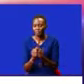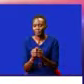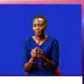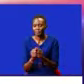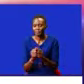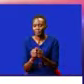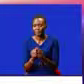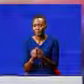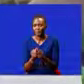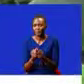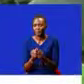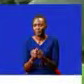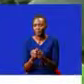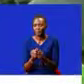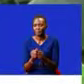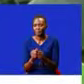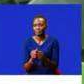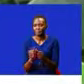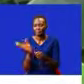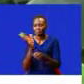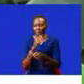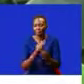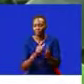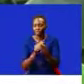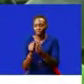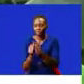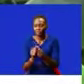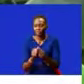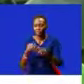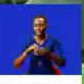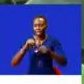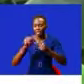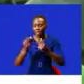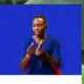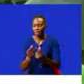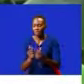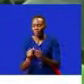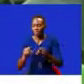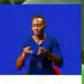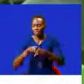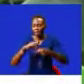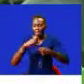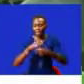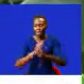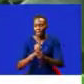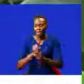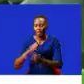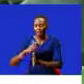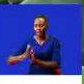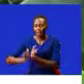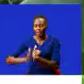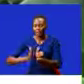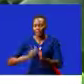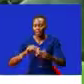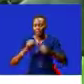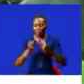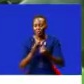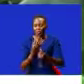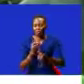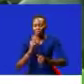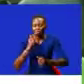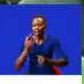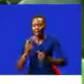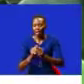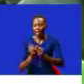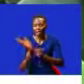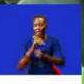Matiko. Are coming together in groups and forming schemes. So a group of 100,